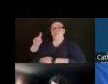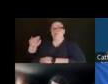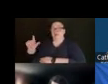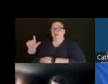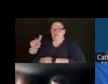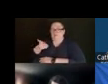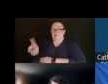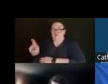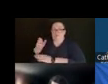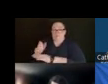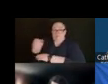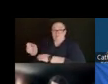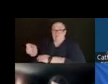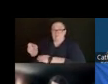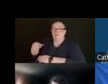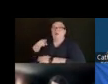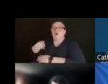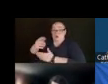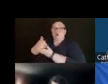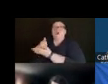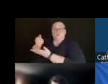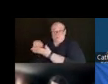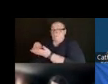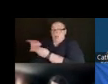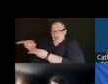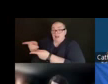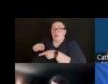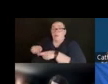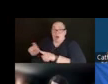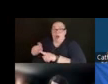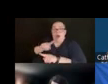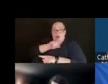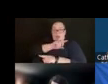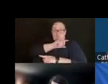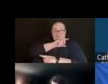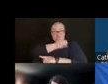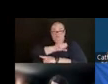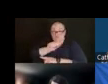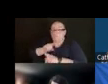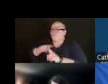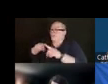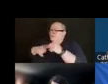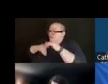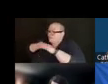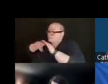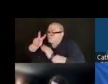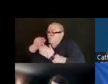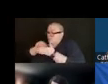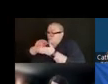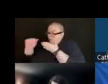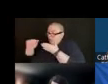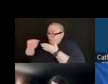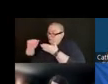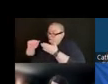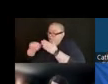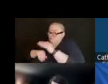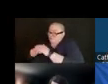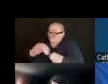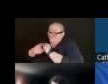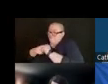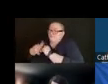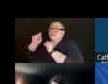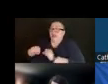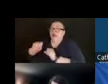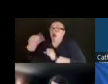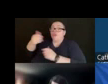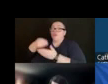Social Security in that circumstance, but they're still not allowed to have more than $2,000 in assets. So that's money that can go into an ABLE